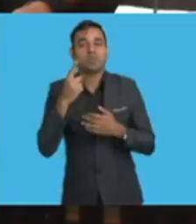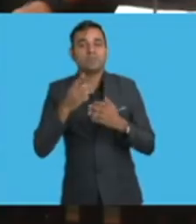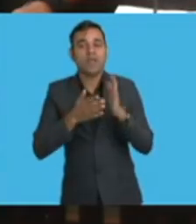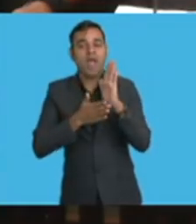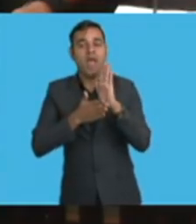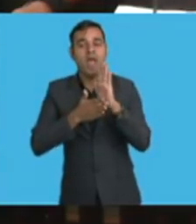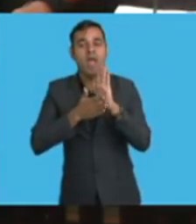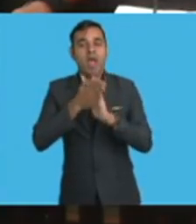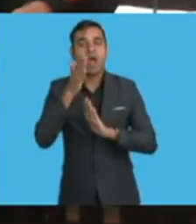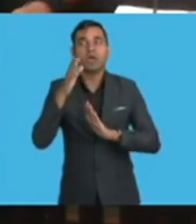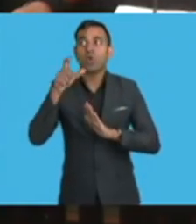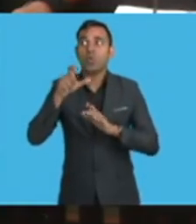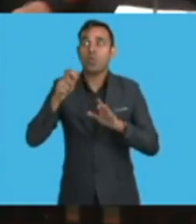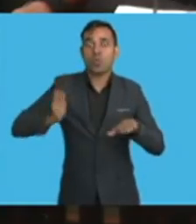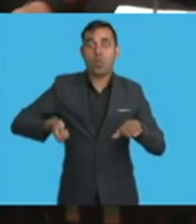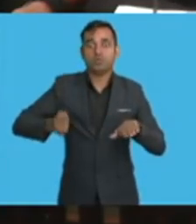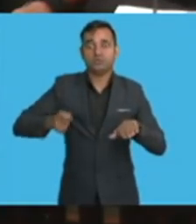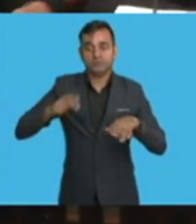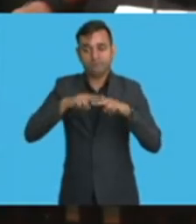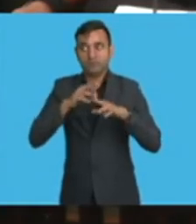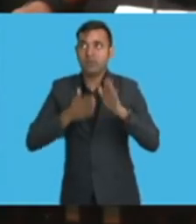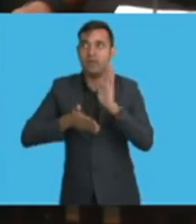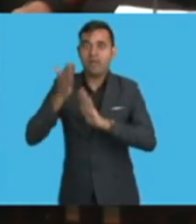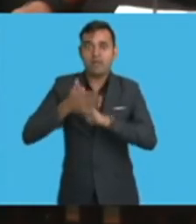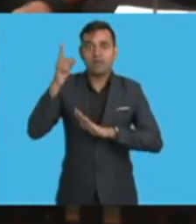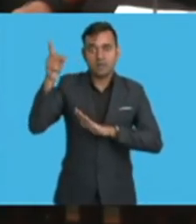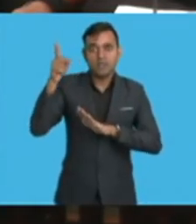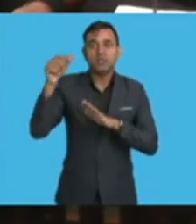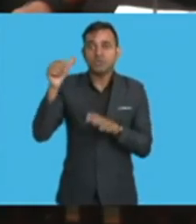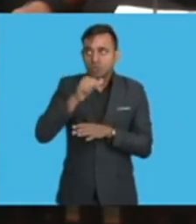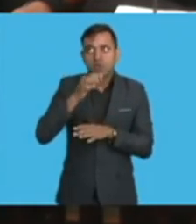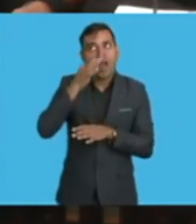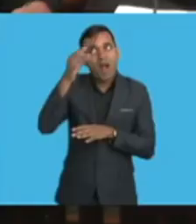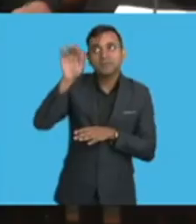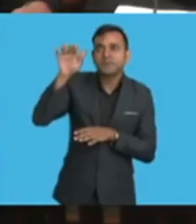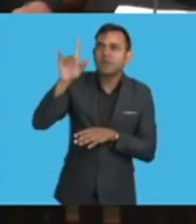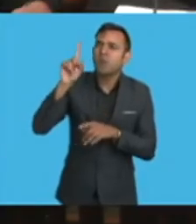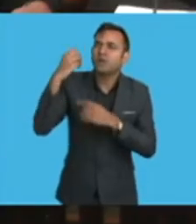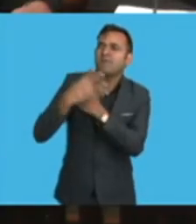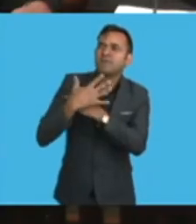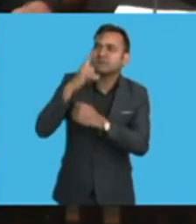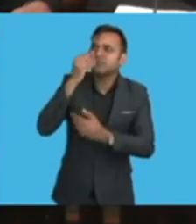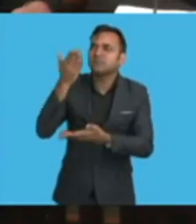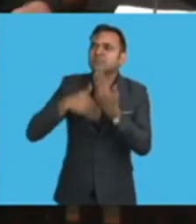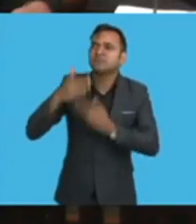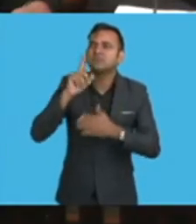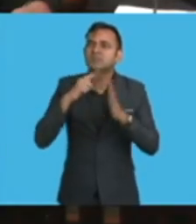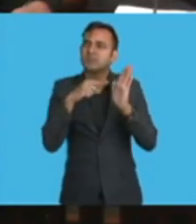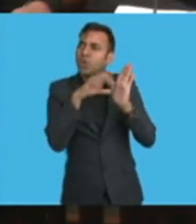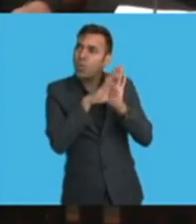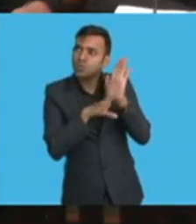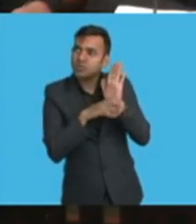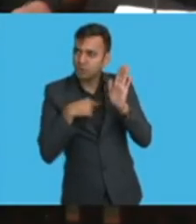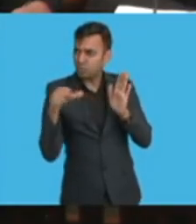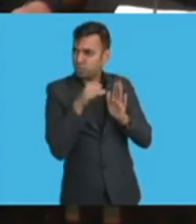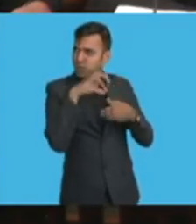so that we are not in a position that we are not sure what will happen down the line. Honourable Member, I think your point of order has